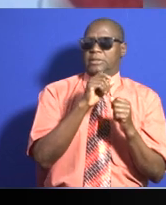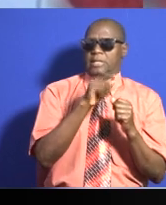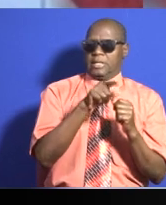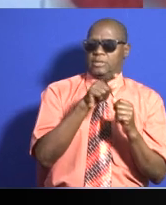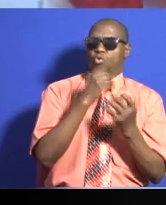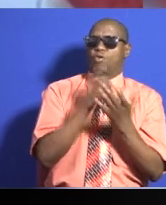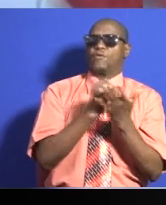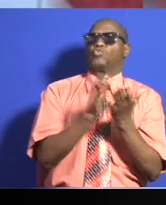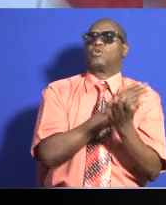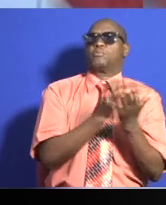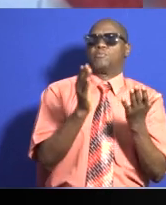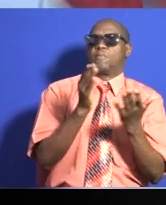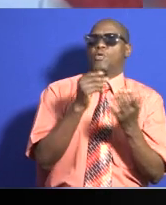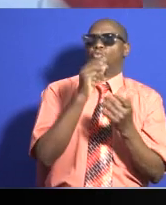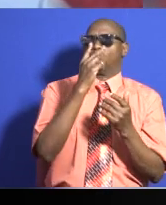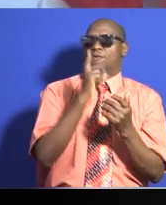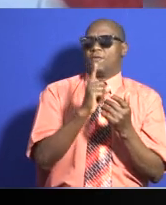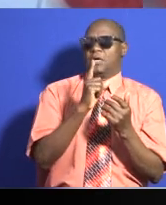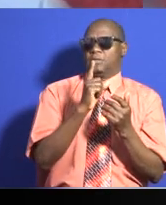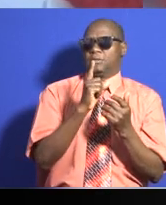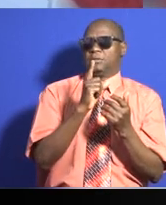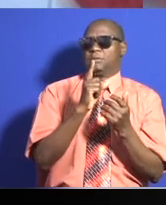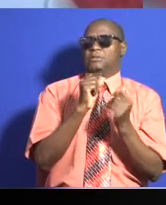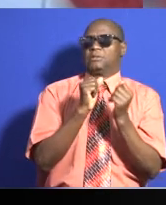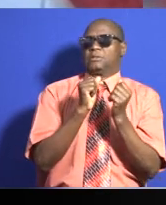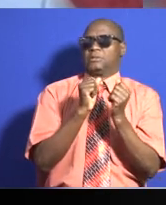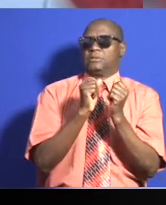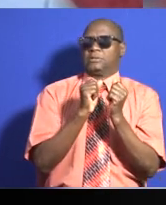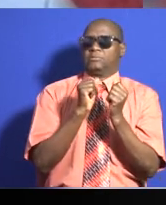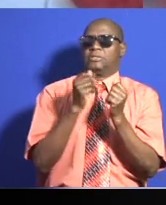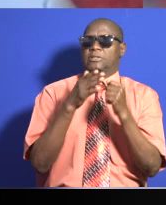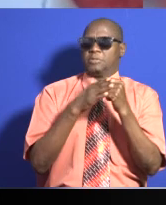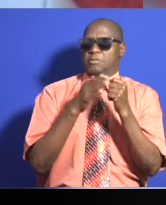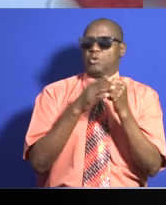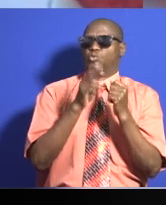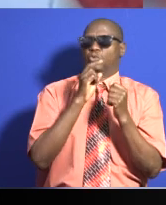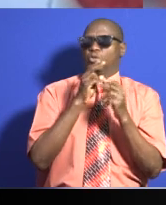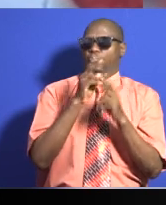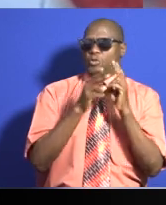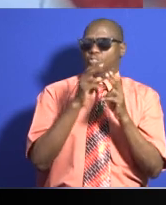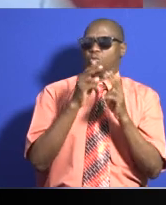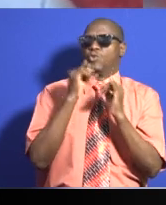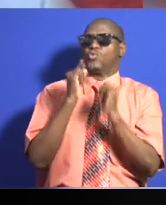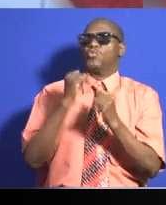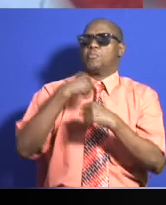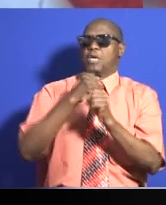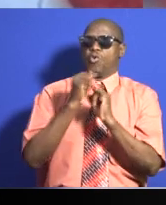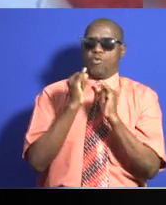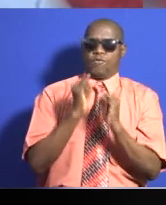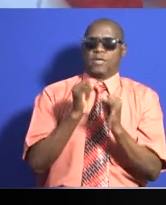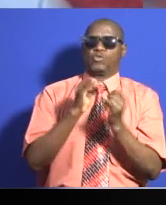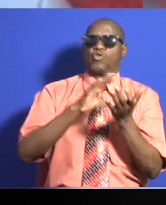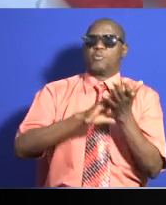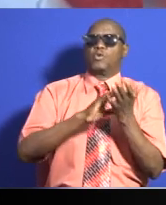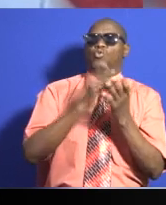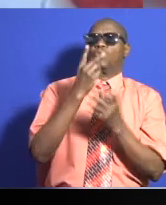abolished on 21st September 2022, the newly created office and complement of 23